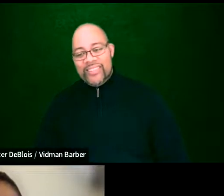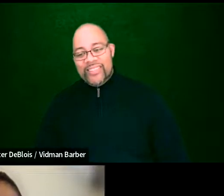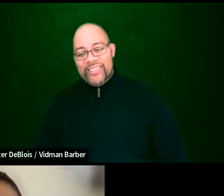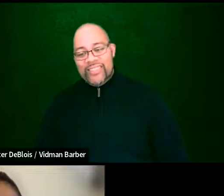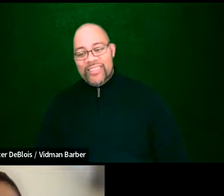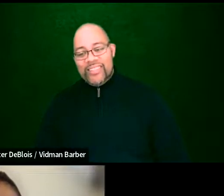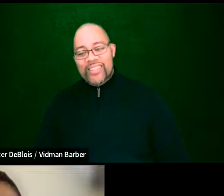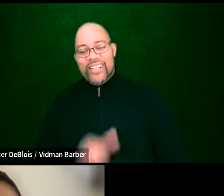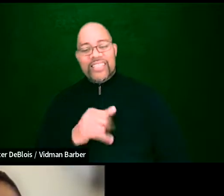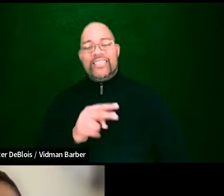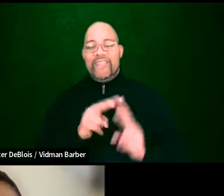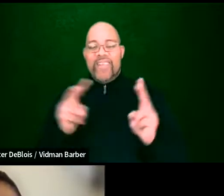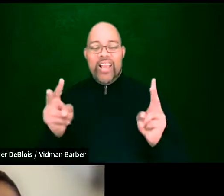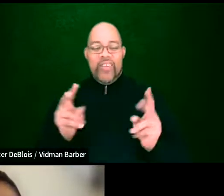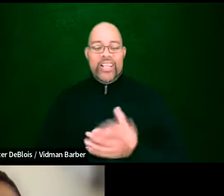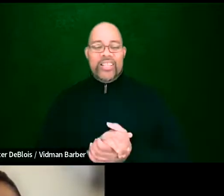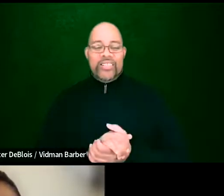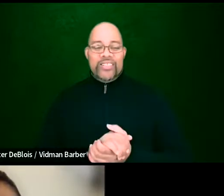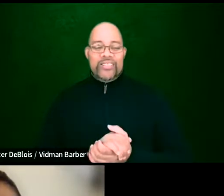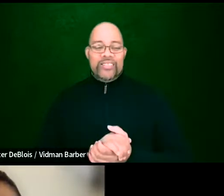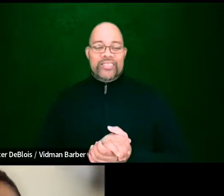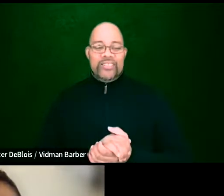That is a very